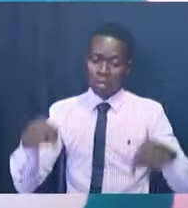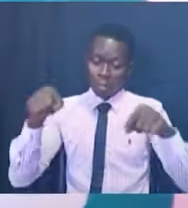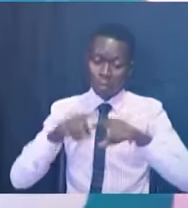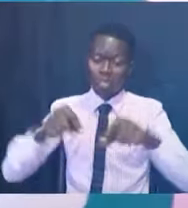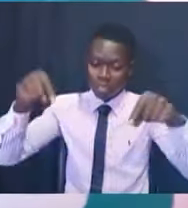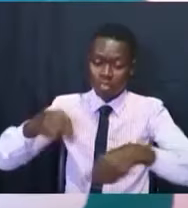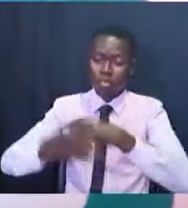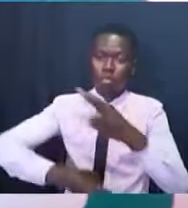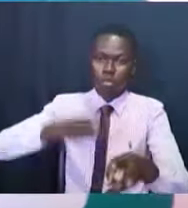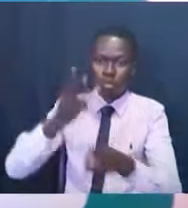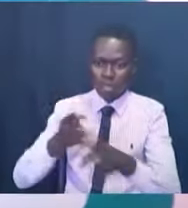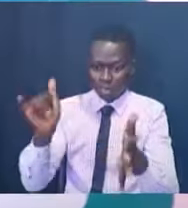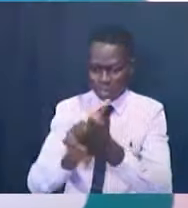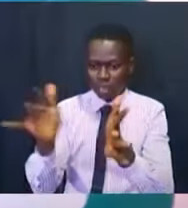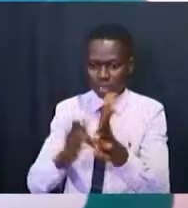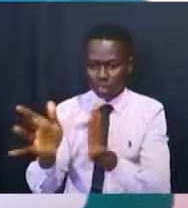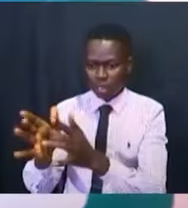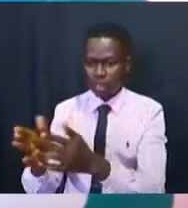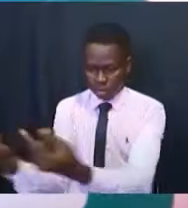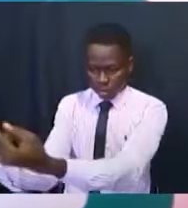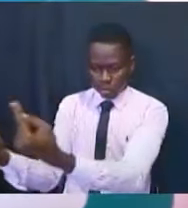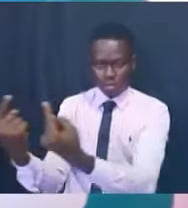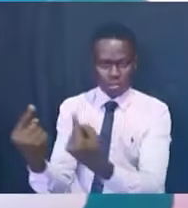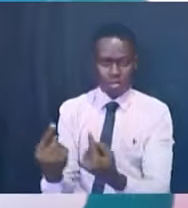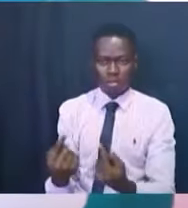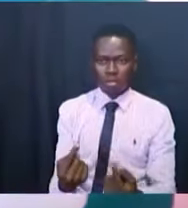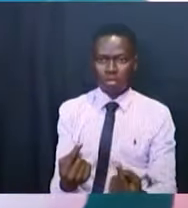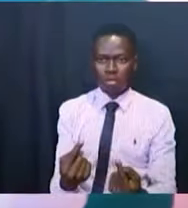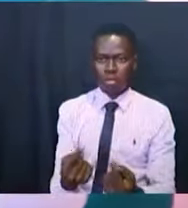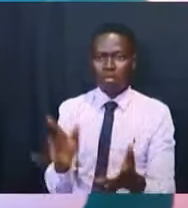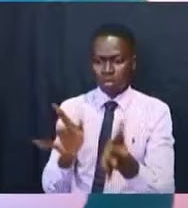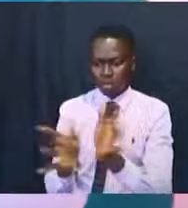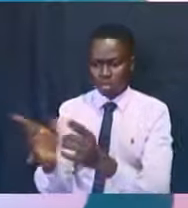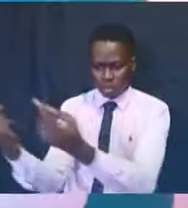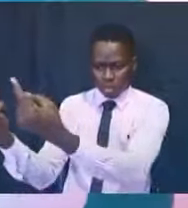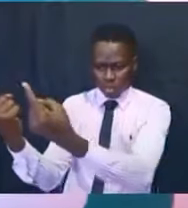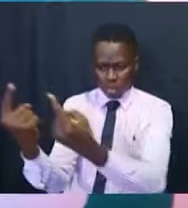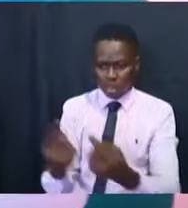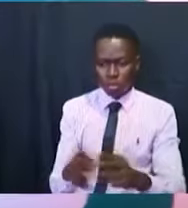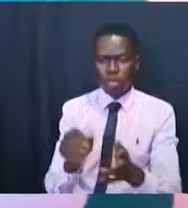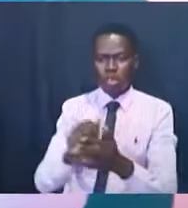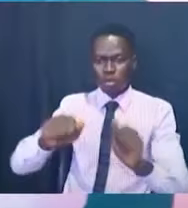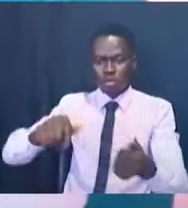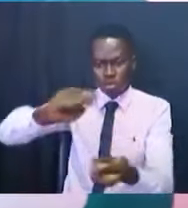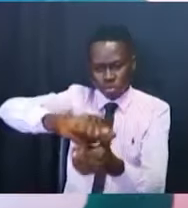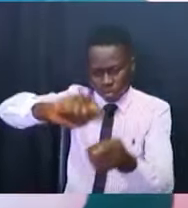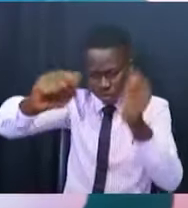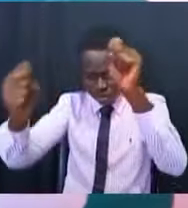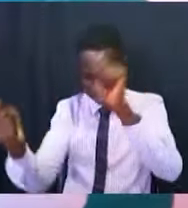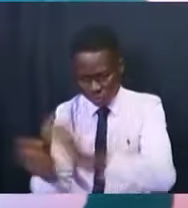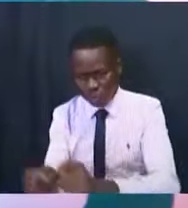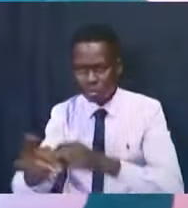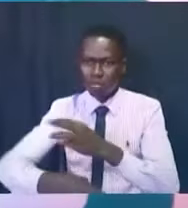world that Jesus was introduced. He was introduced as an agent of transformation. Scripture